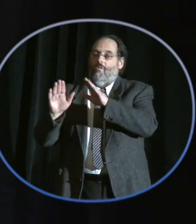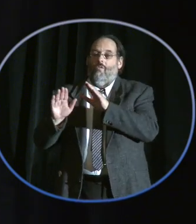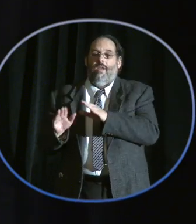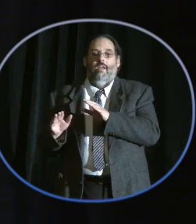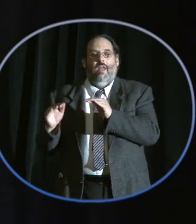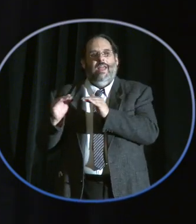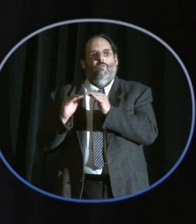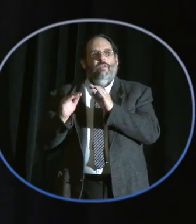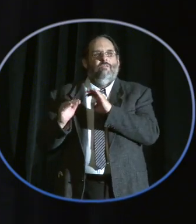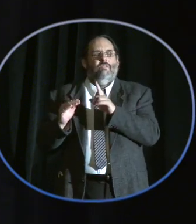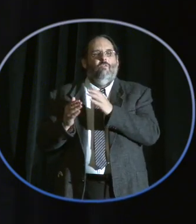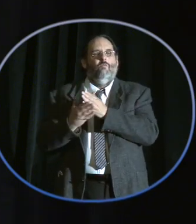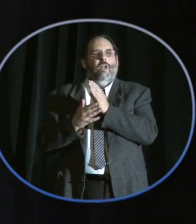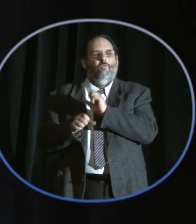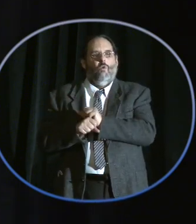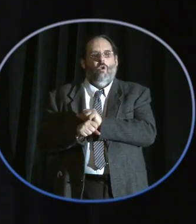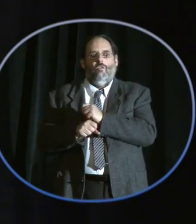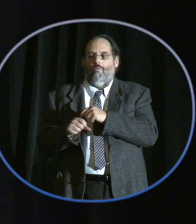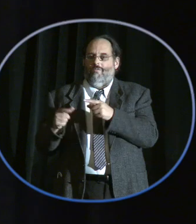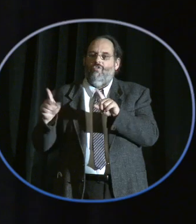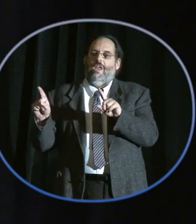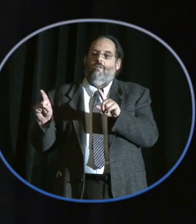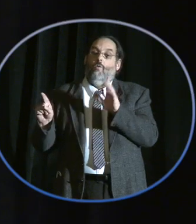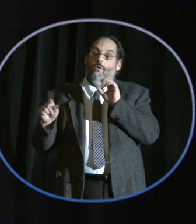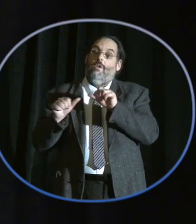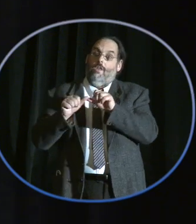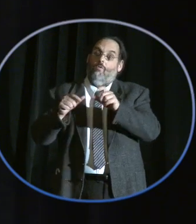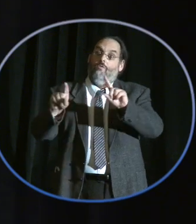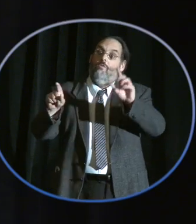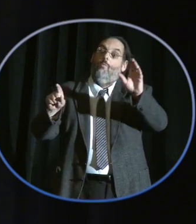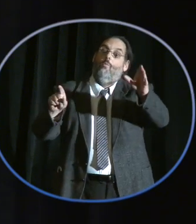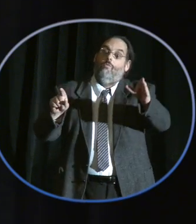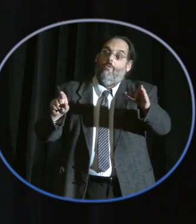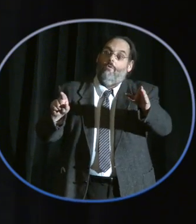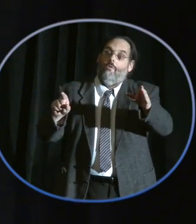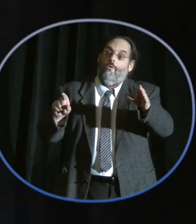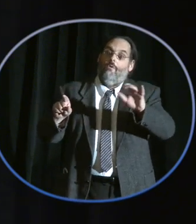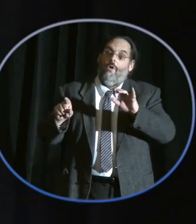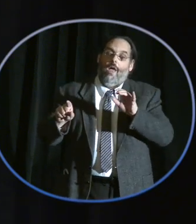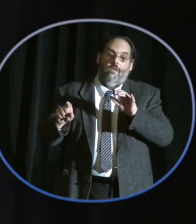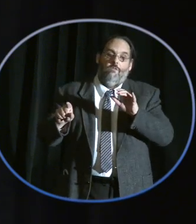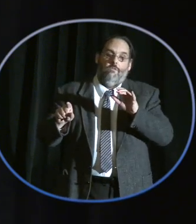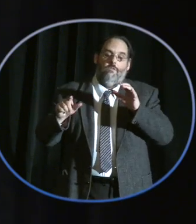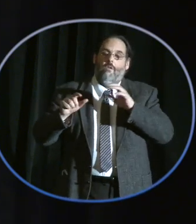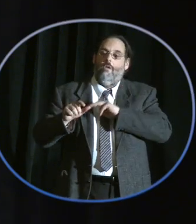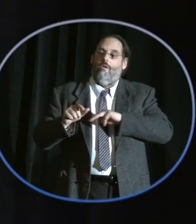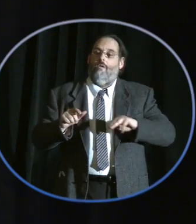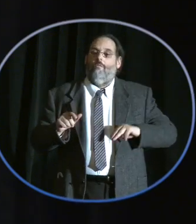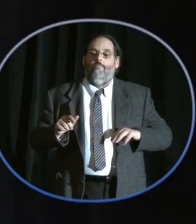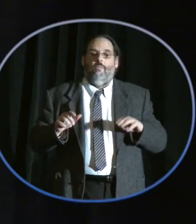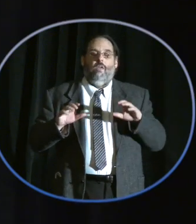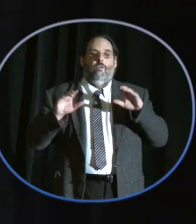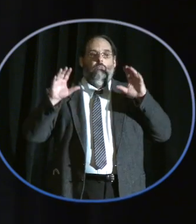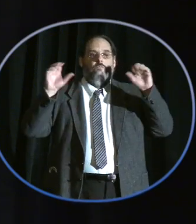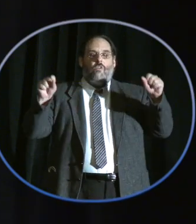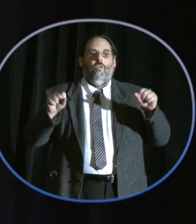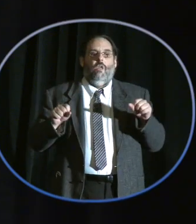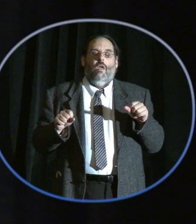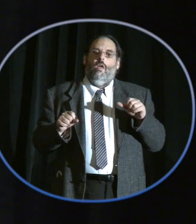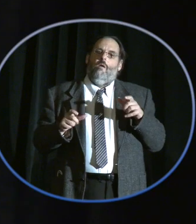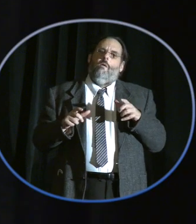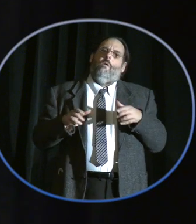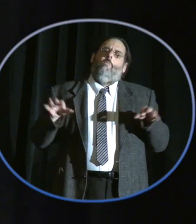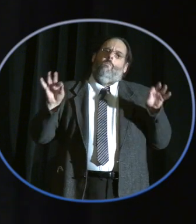outstanding equity and civil rights work that we have achieved and will continue to achieve as an administration. The overarching theme of